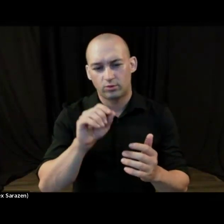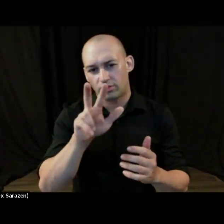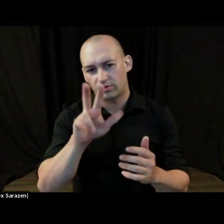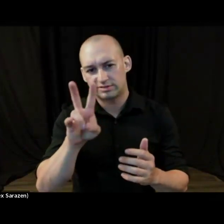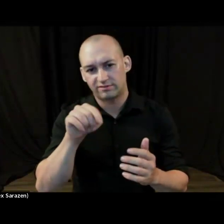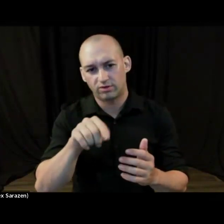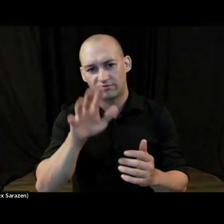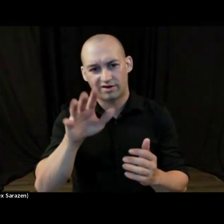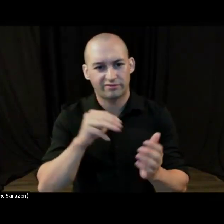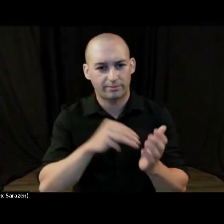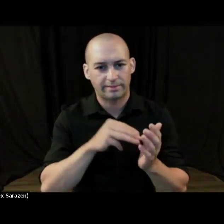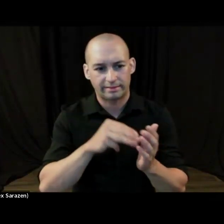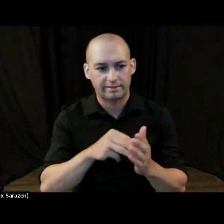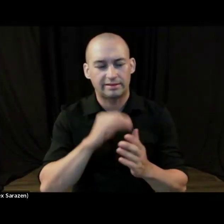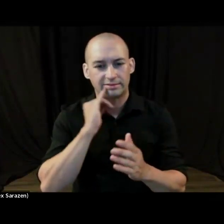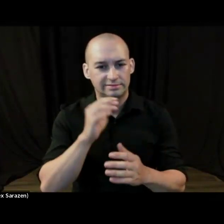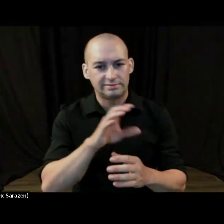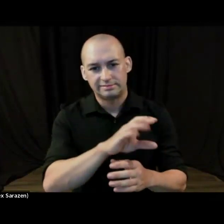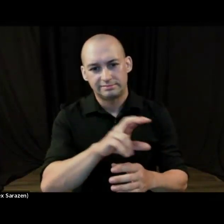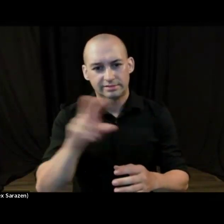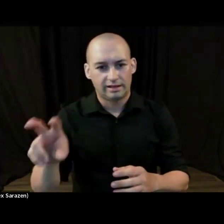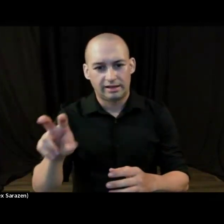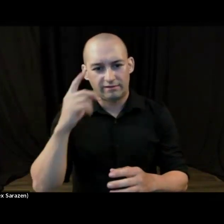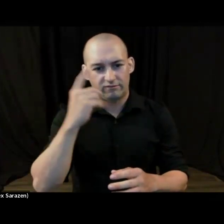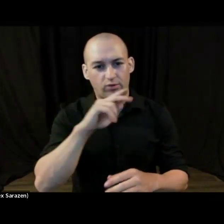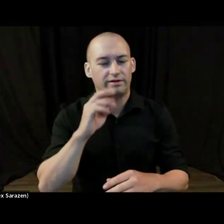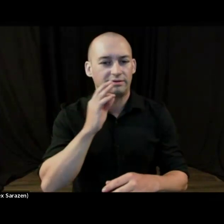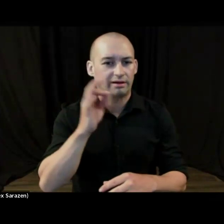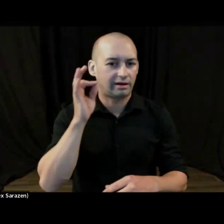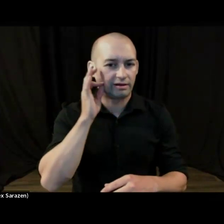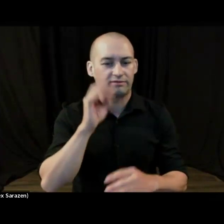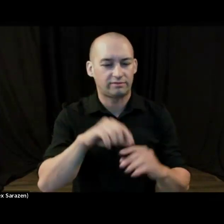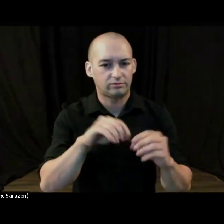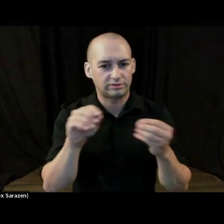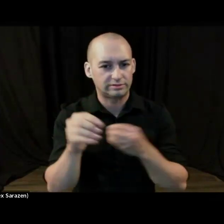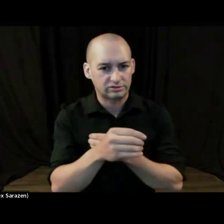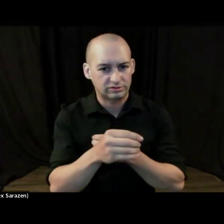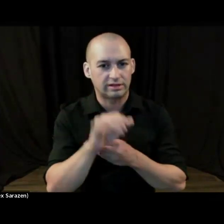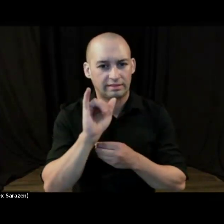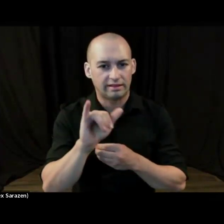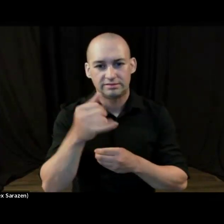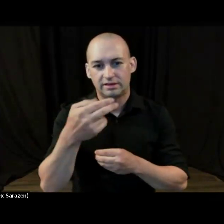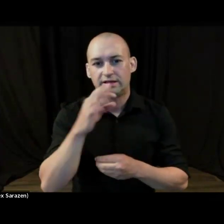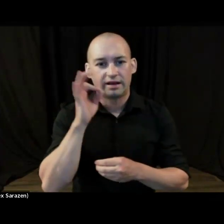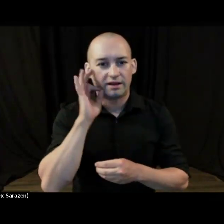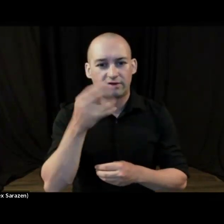$37.5 million, are set aside for Native entities. Alex mentioned those are Native Hawaiian